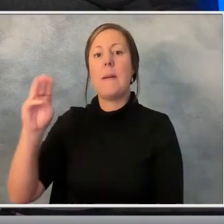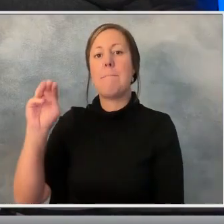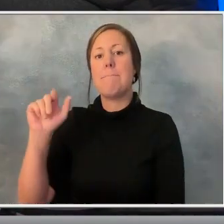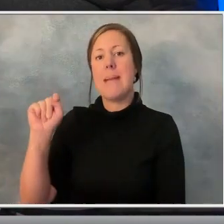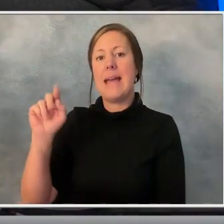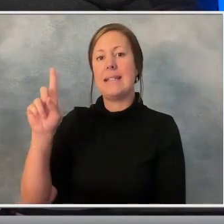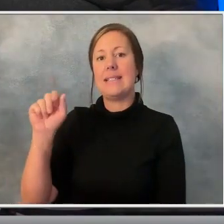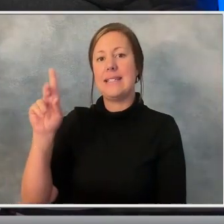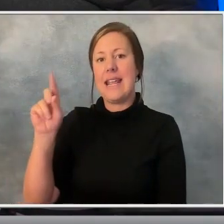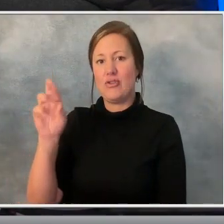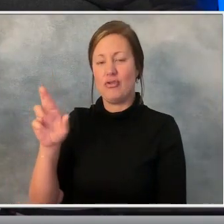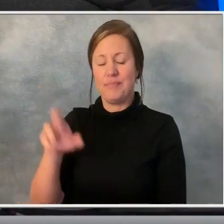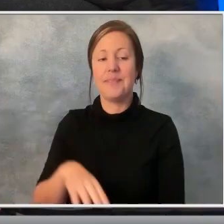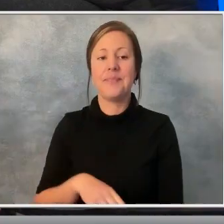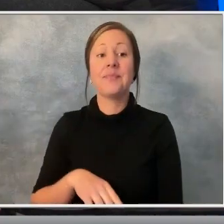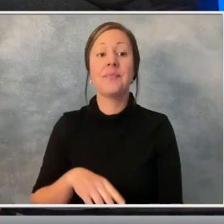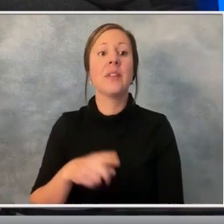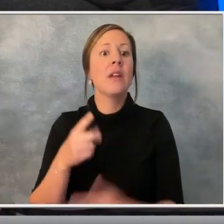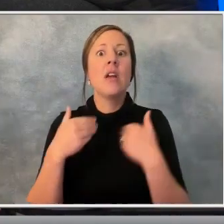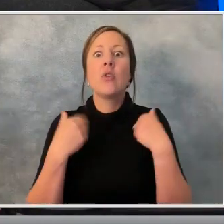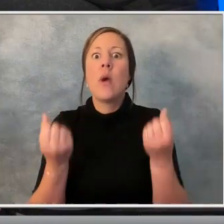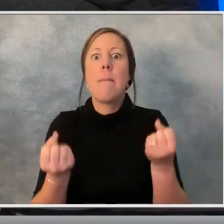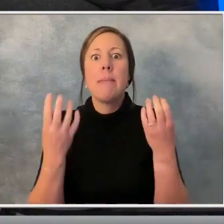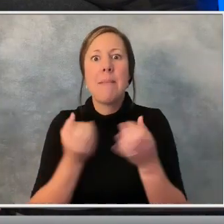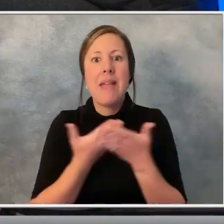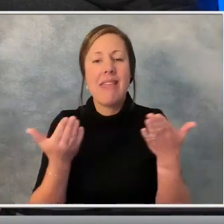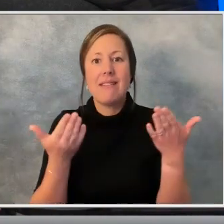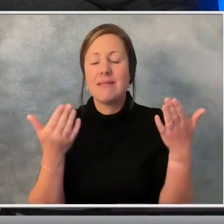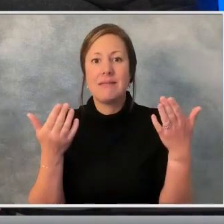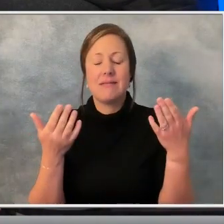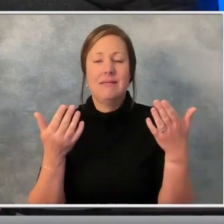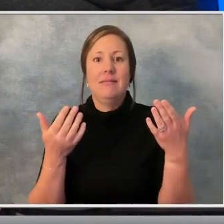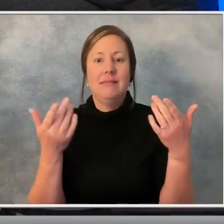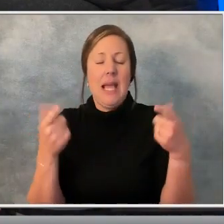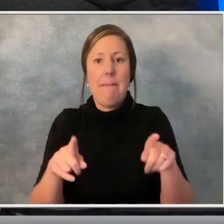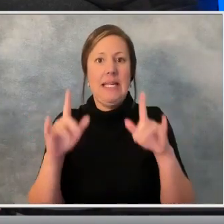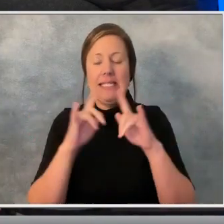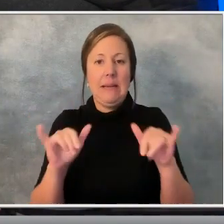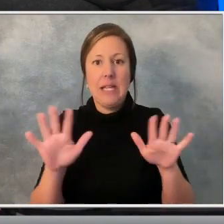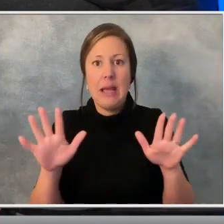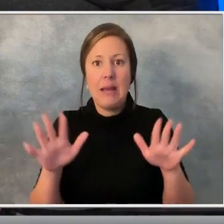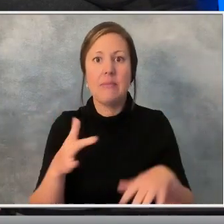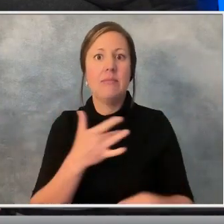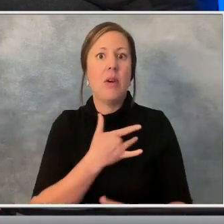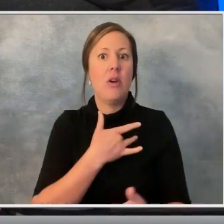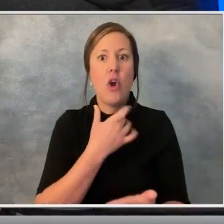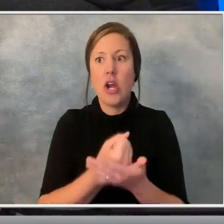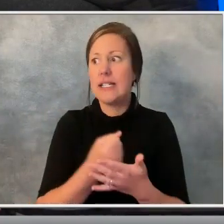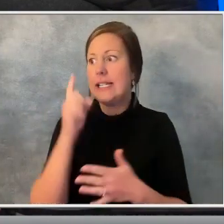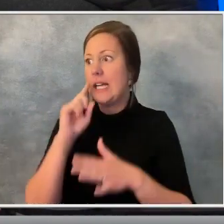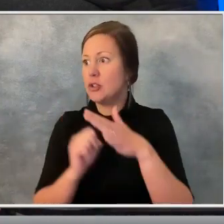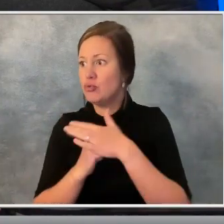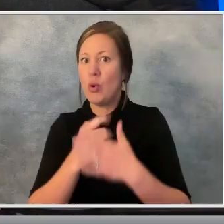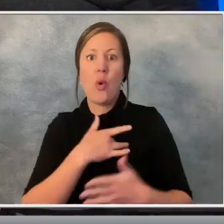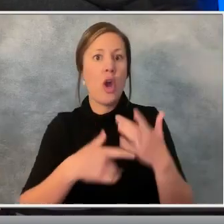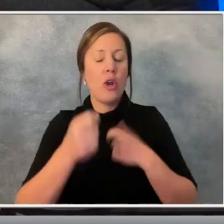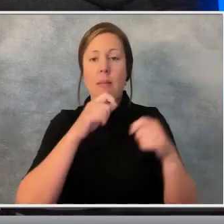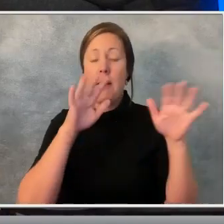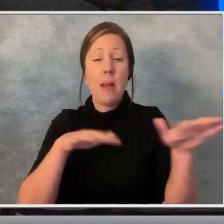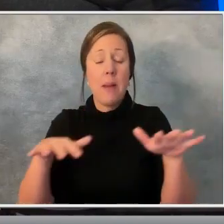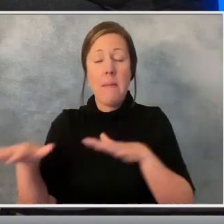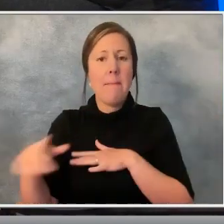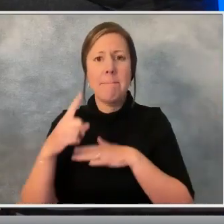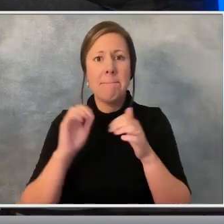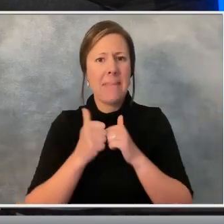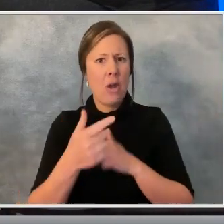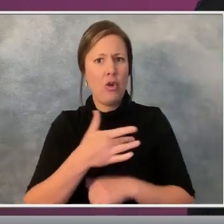happen at once: prostate cancer surgery, heart attack, stroke, heart transplant. How are you feeling this morning? I feel great this